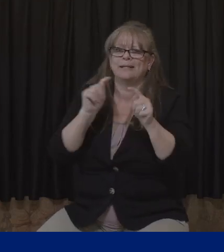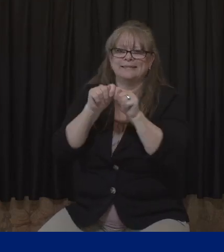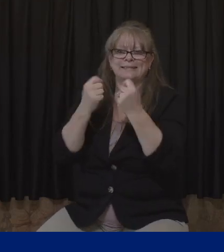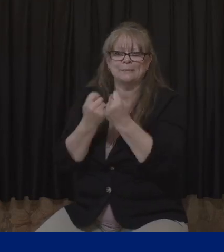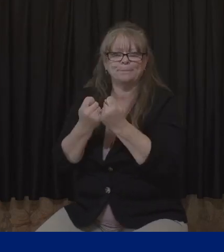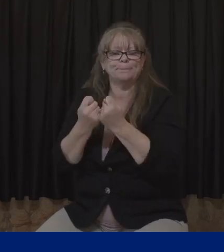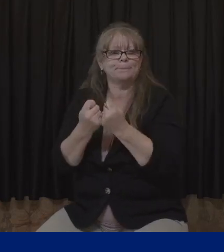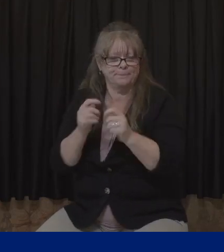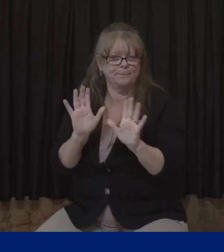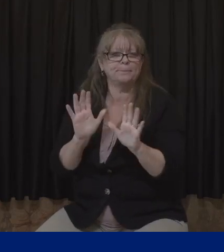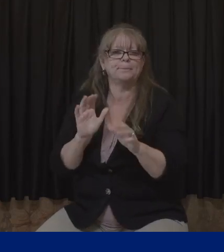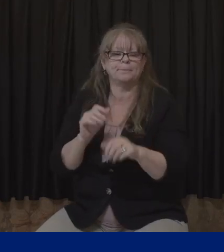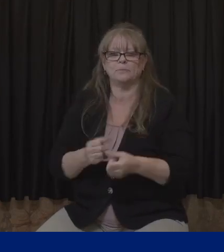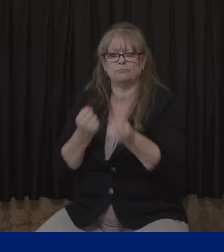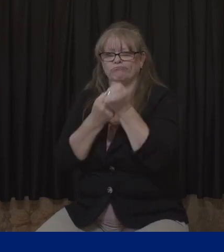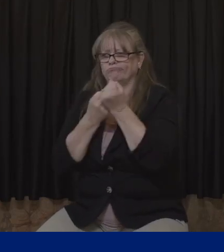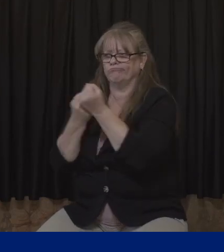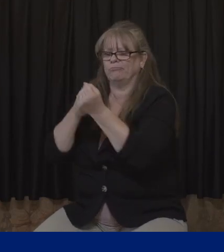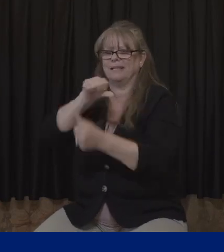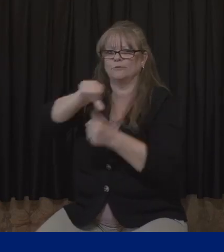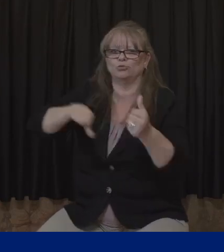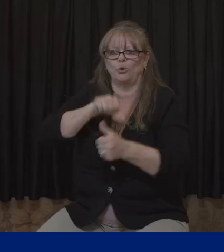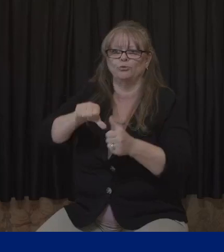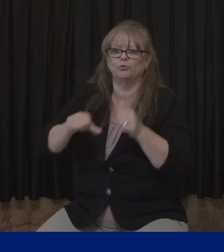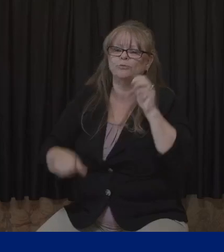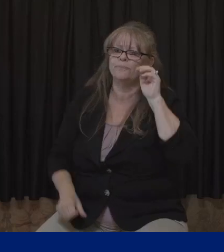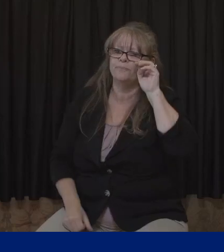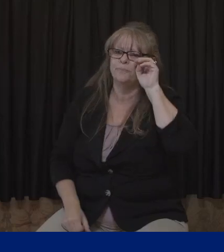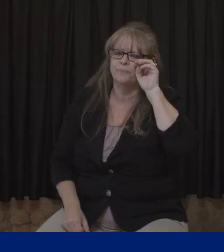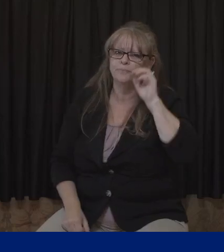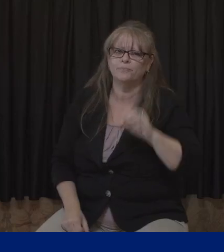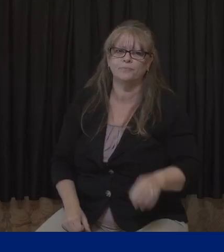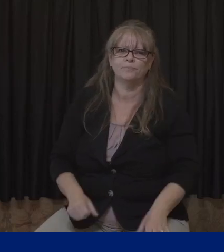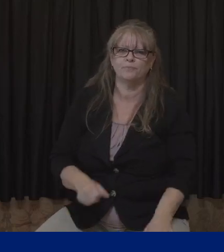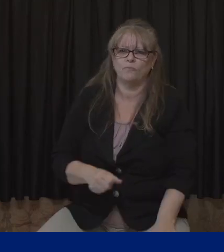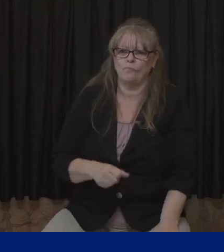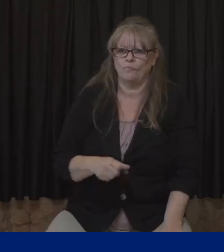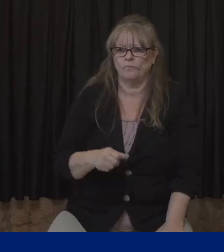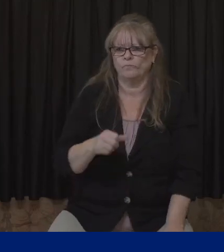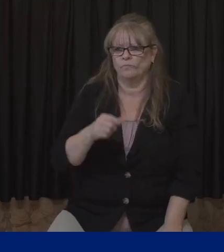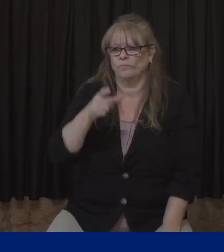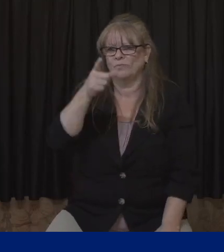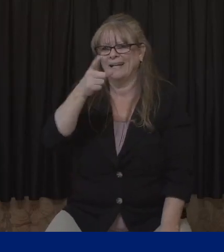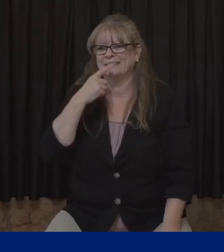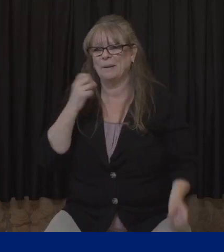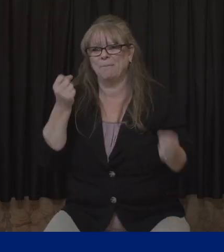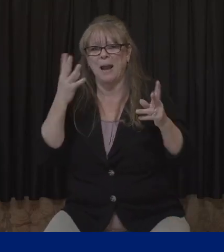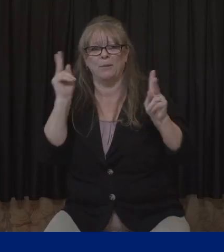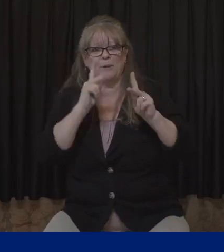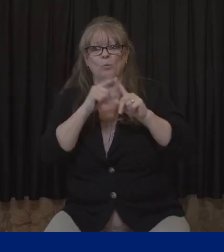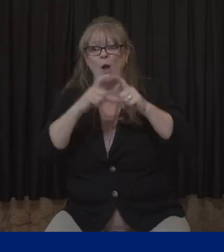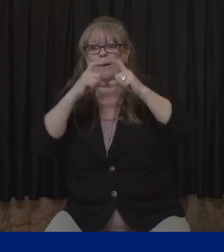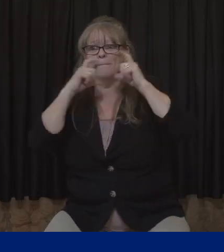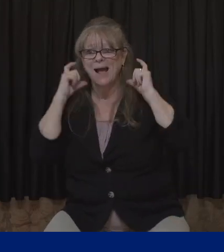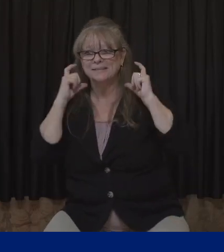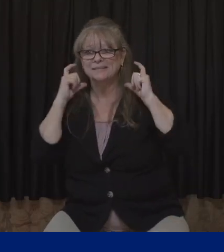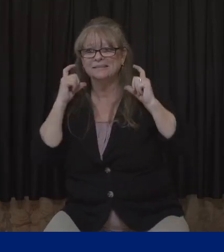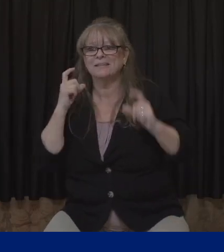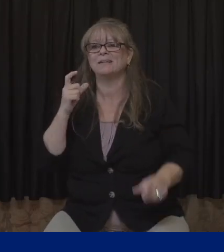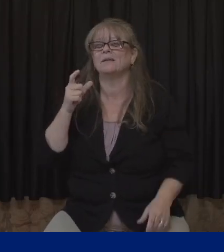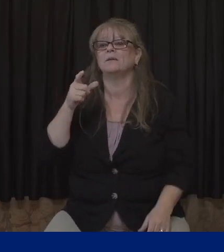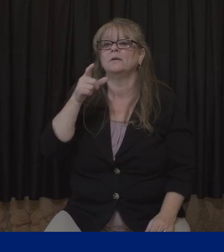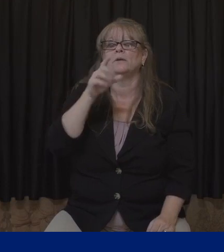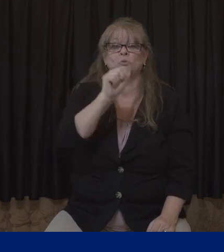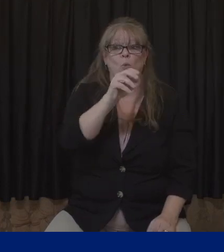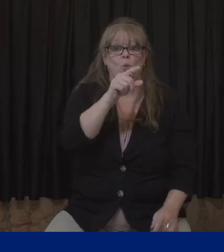How important it is for folks to be wearing a mask while they're out in public. What is your message to essential employees who still are not wearing